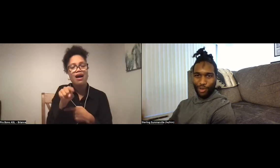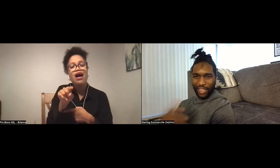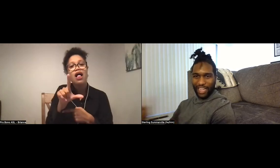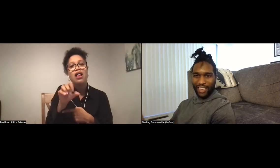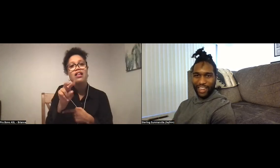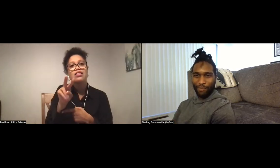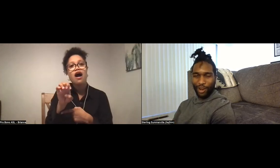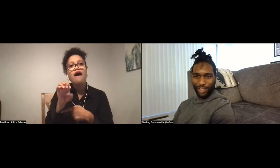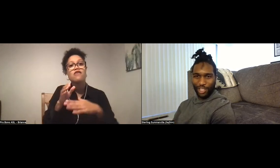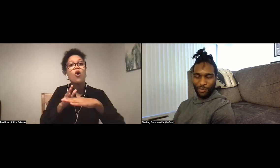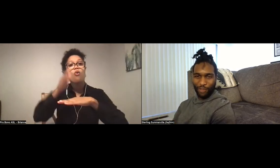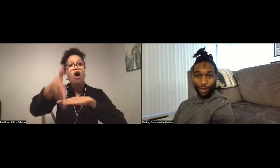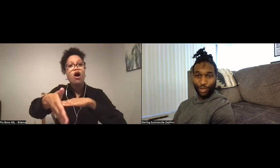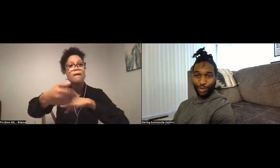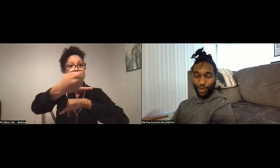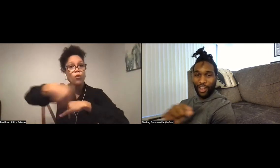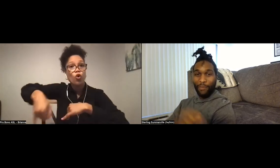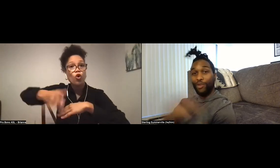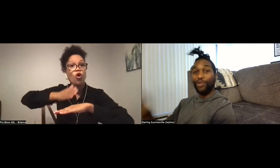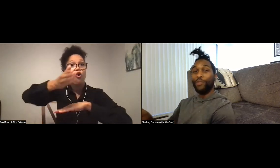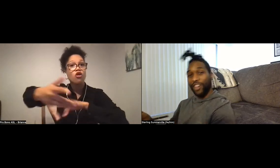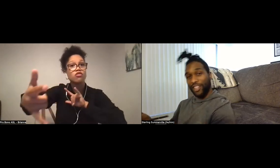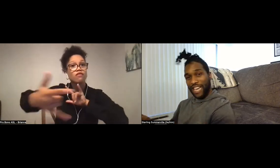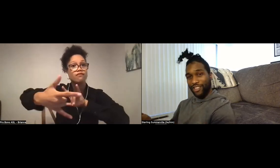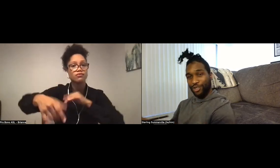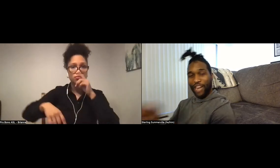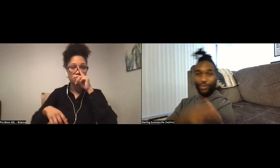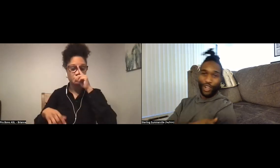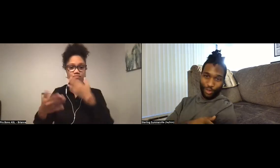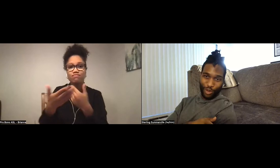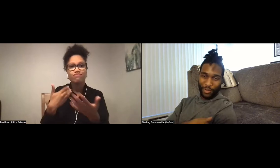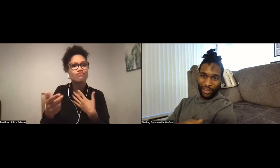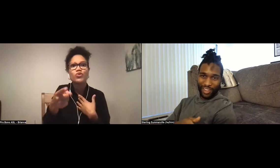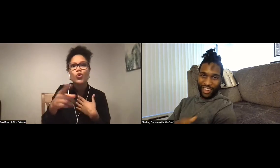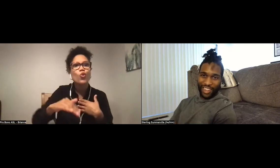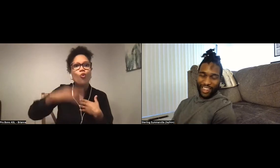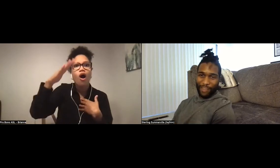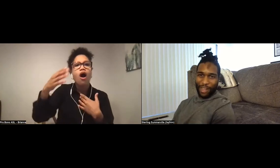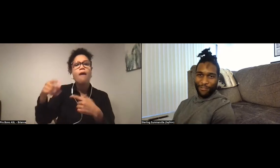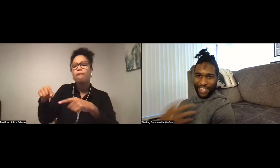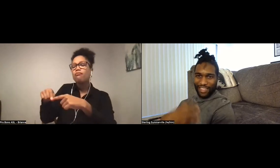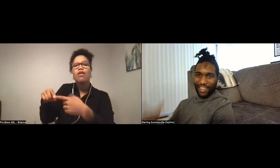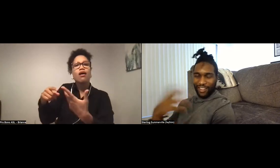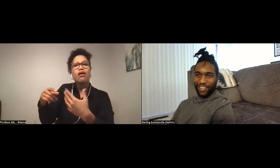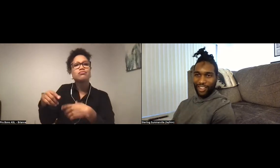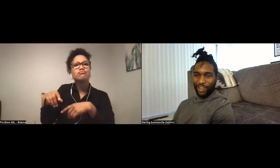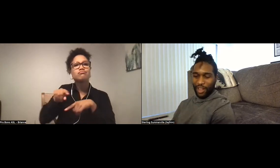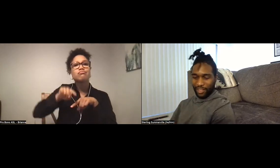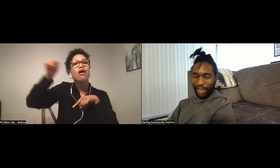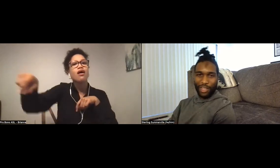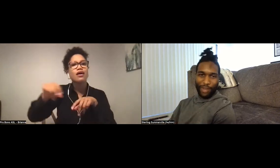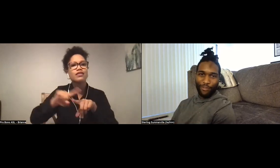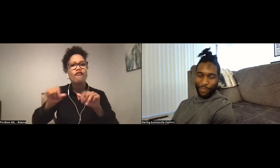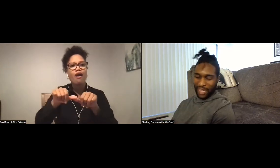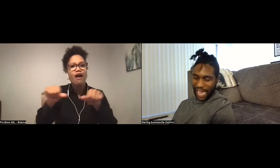finding community and partnership with folks who maybe grew up on the other side of the tracks from where you grew up on? I find that,